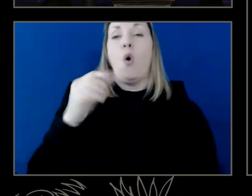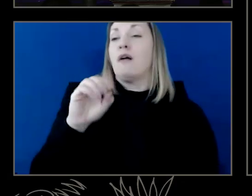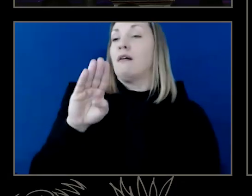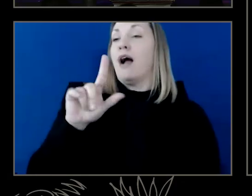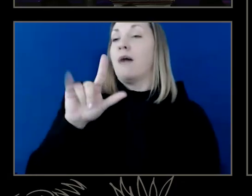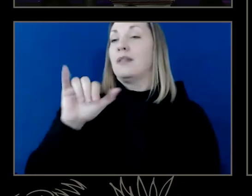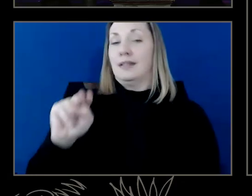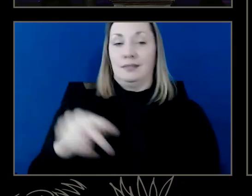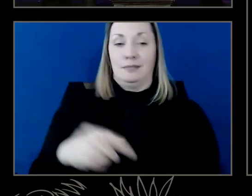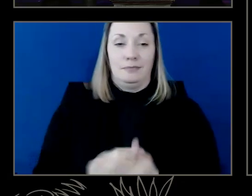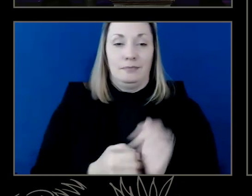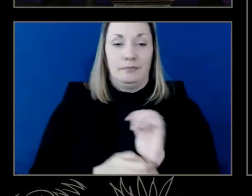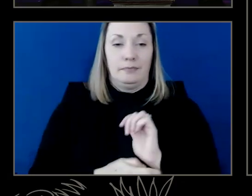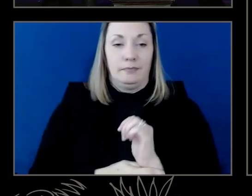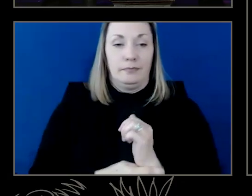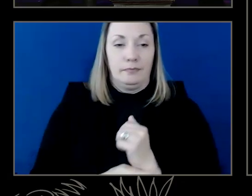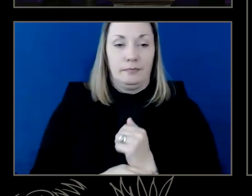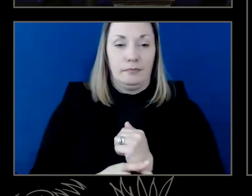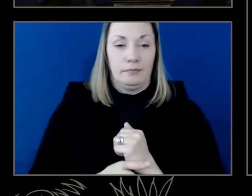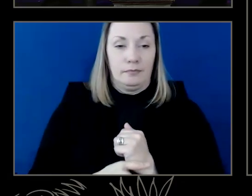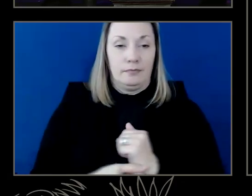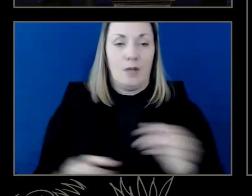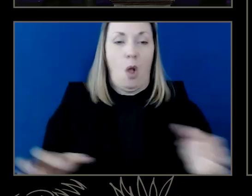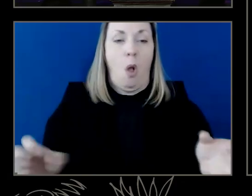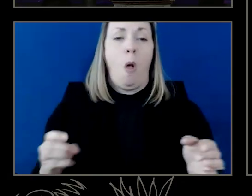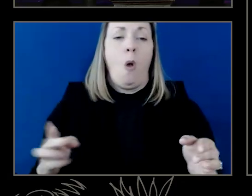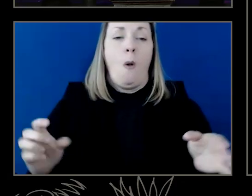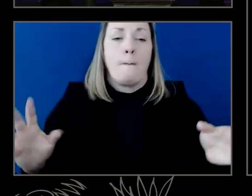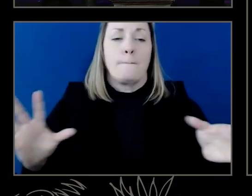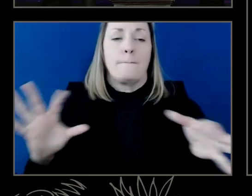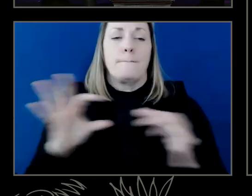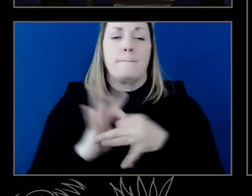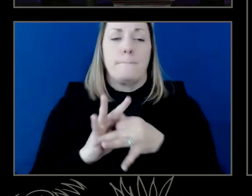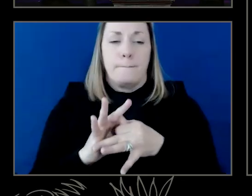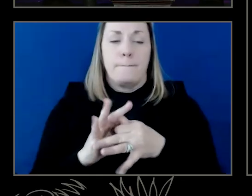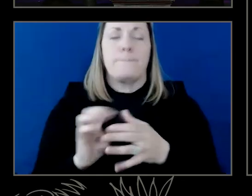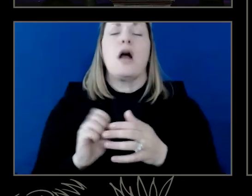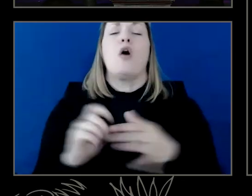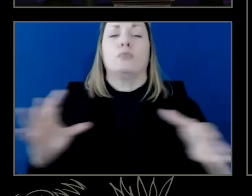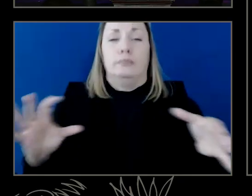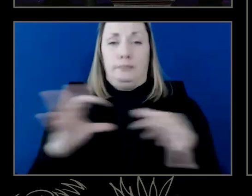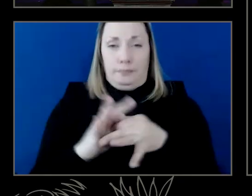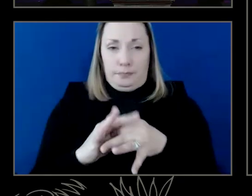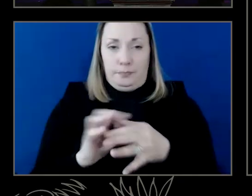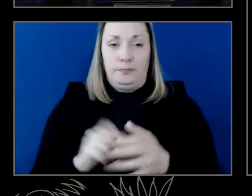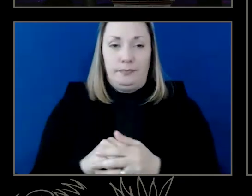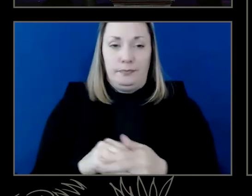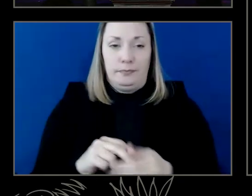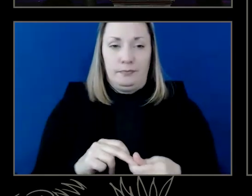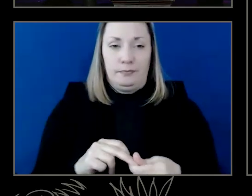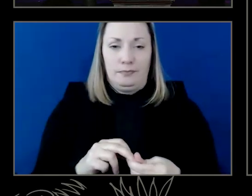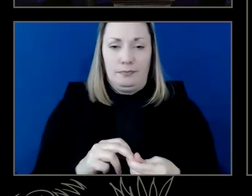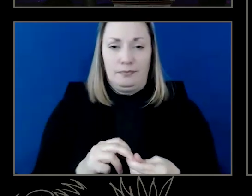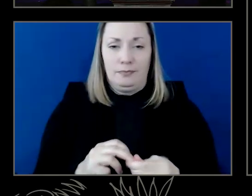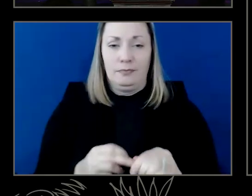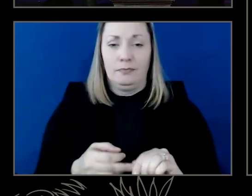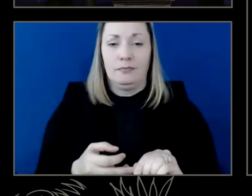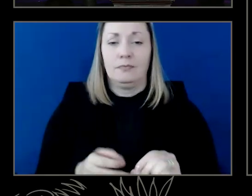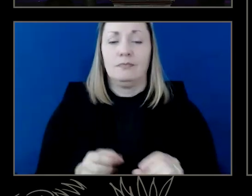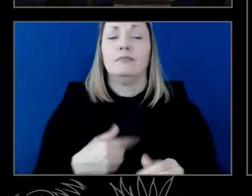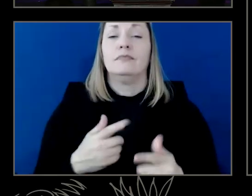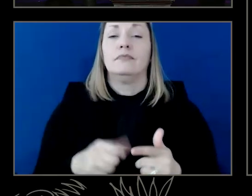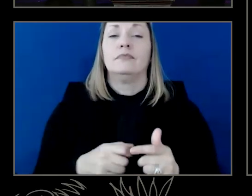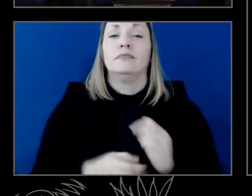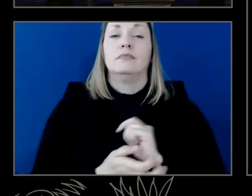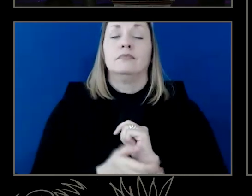Okay, because it let us iterate quickly on the UI without breaking backend integrations or